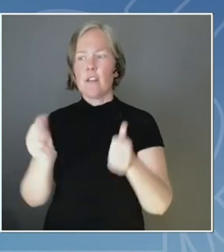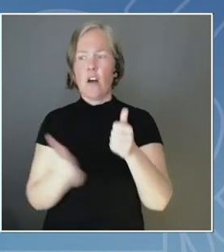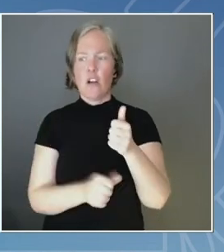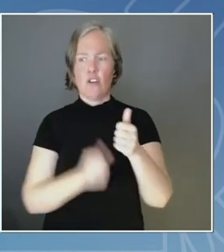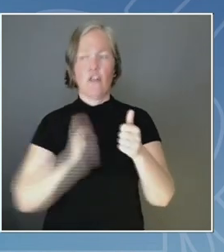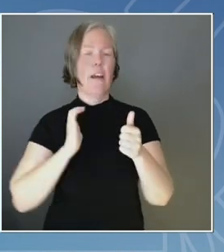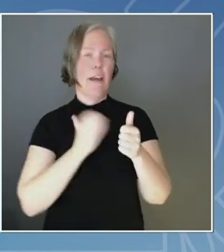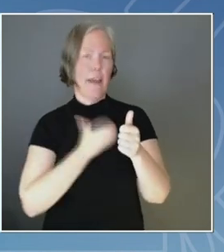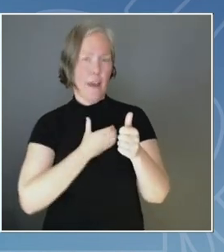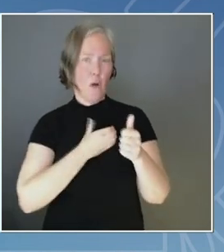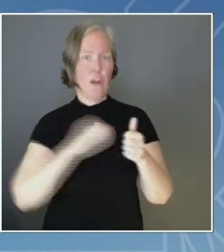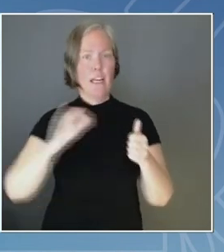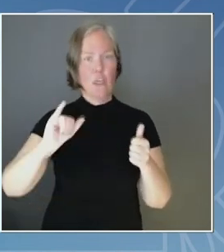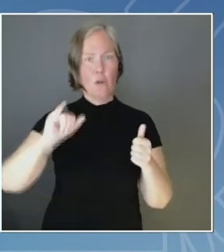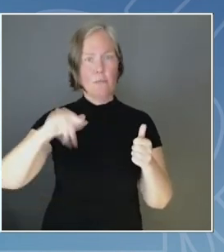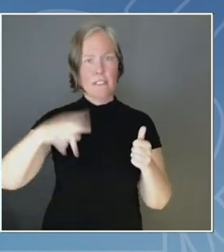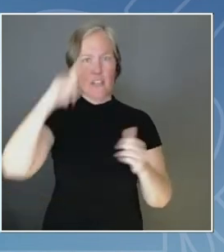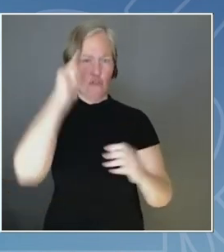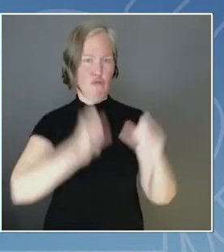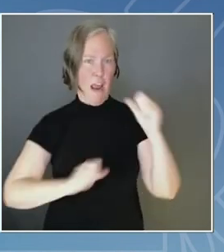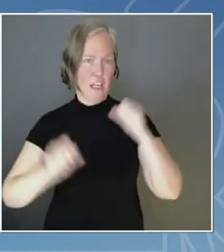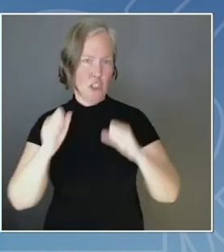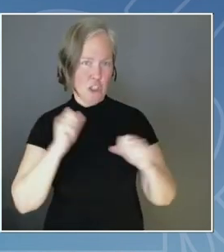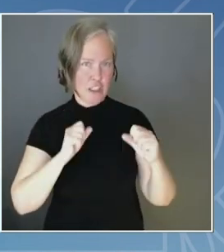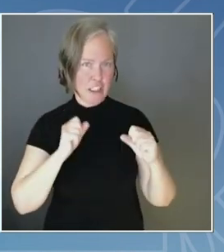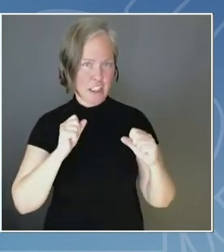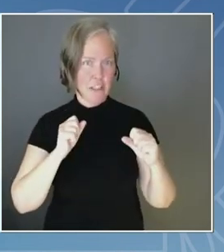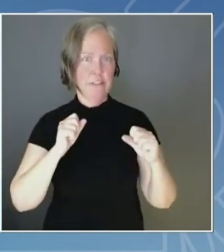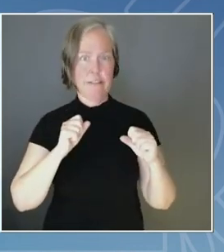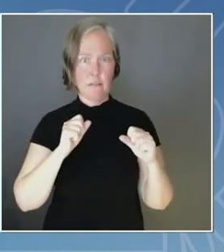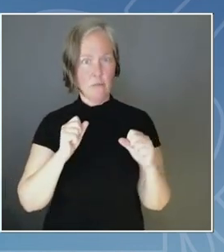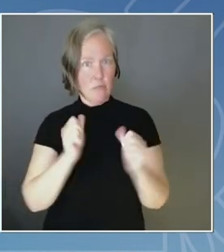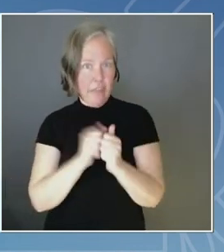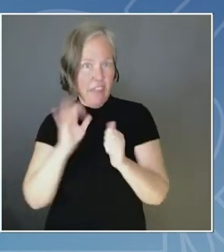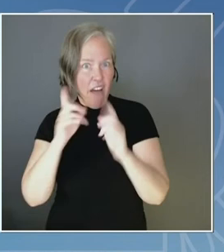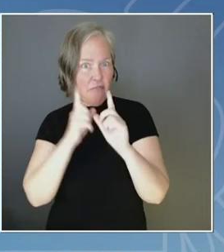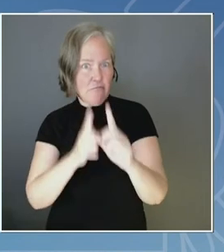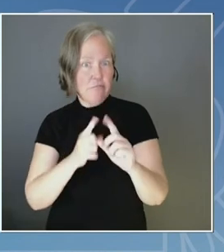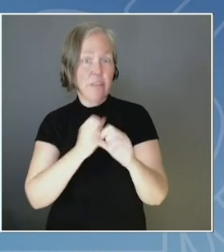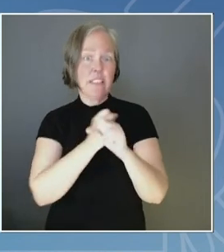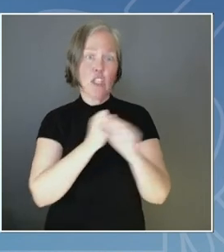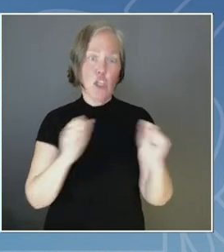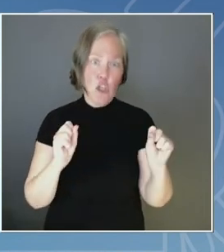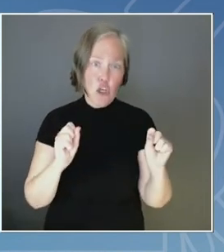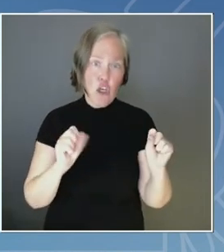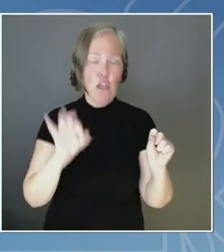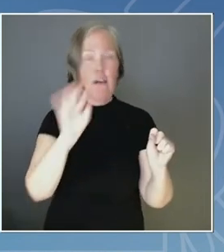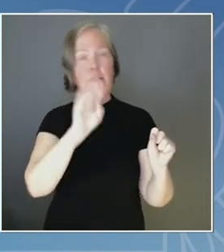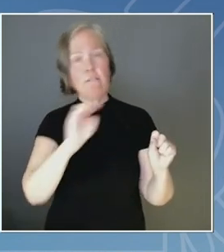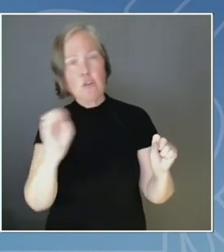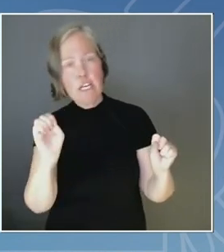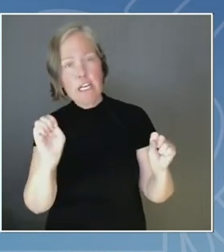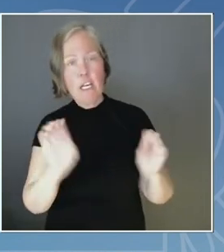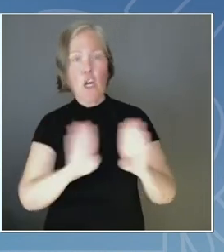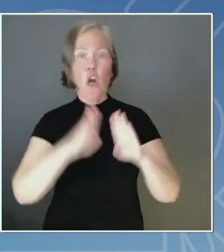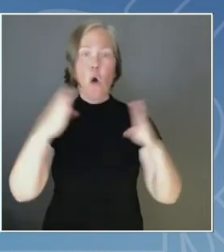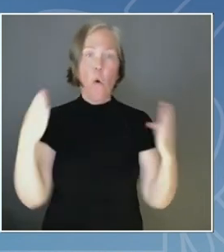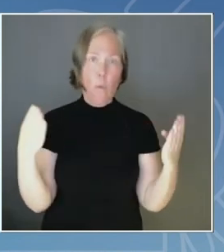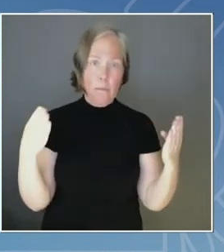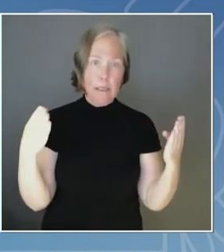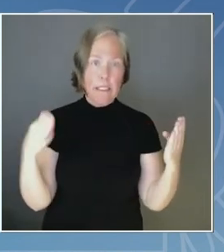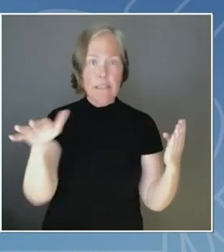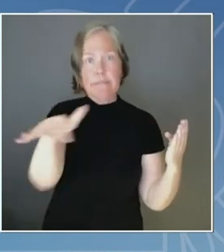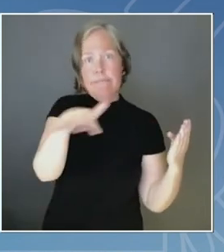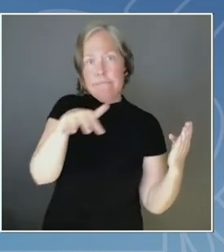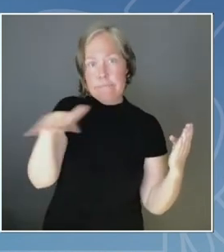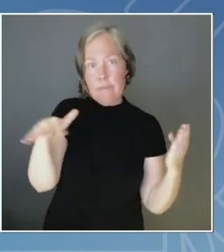that aims to do all of that: a secure, a free and open Indo-Pacific. Economic development and